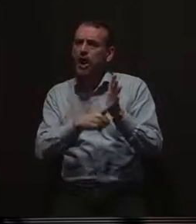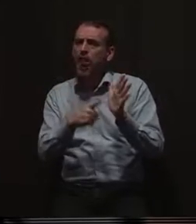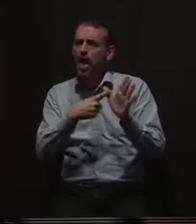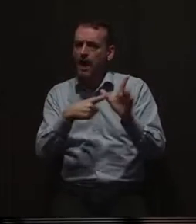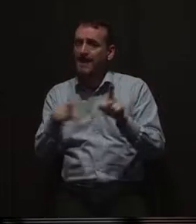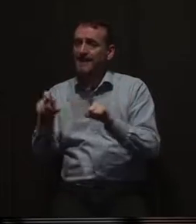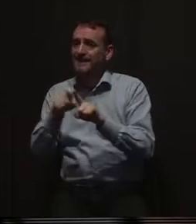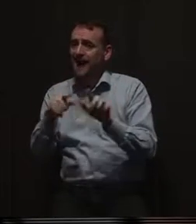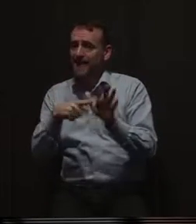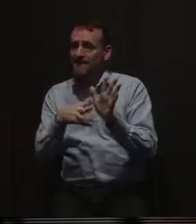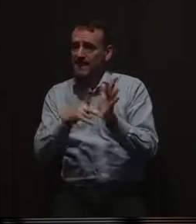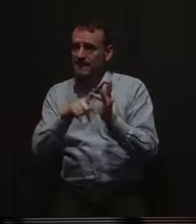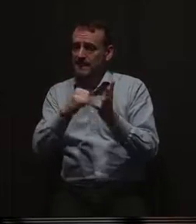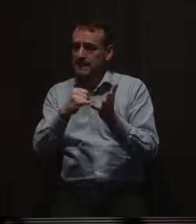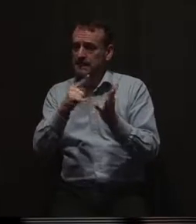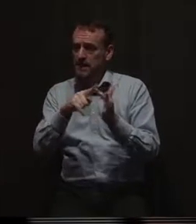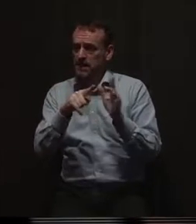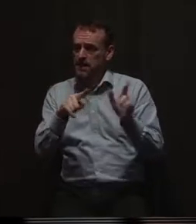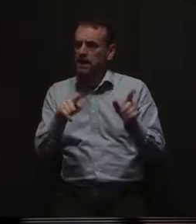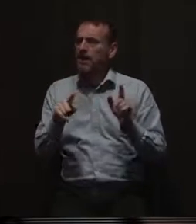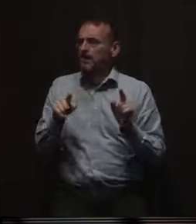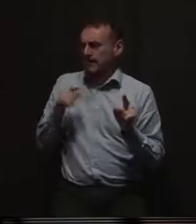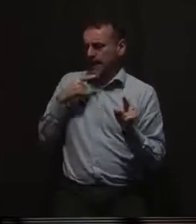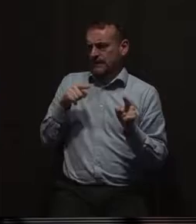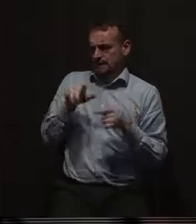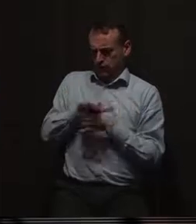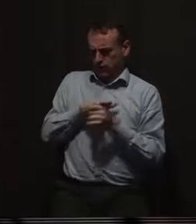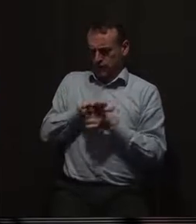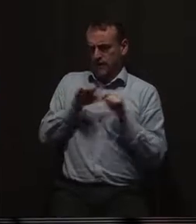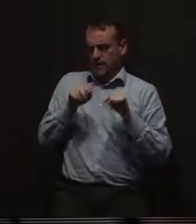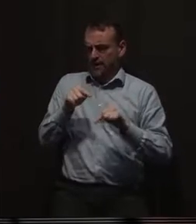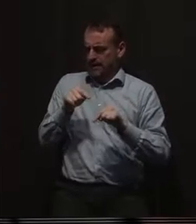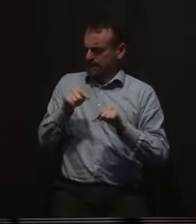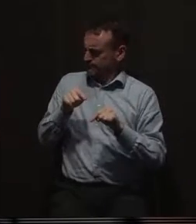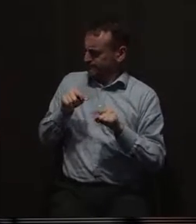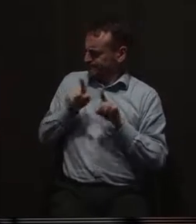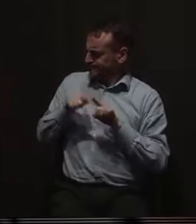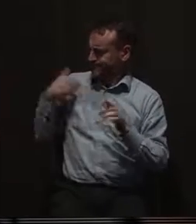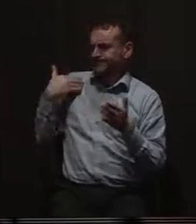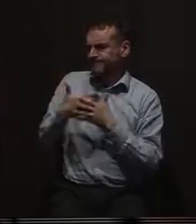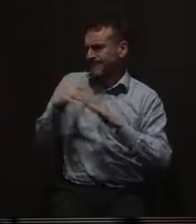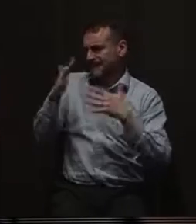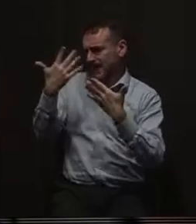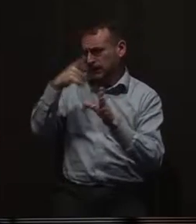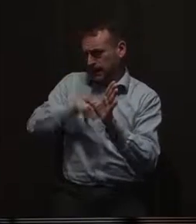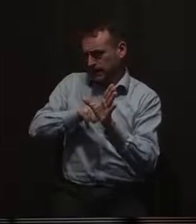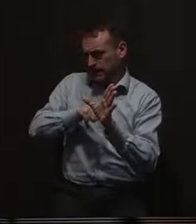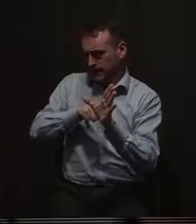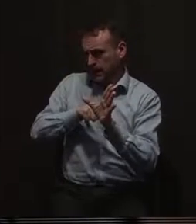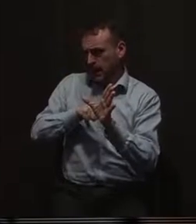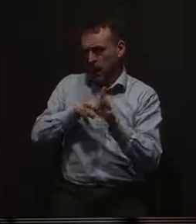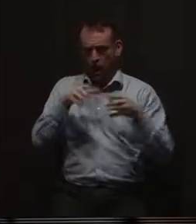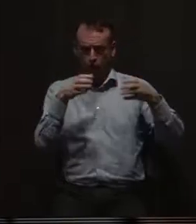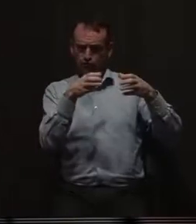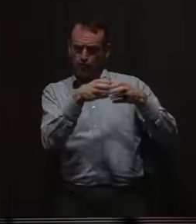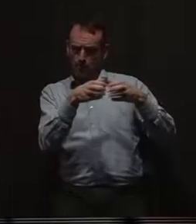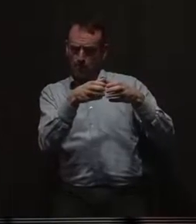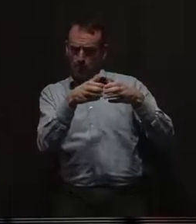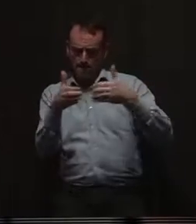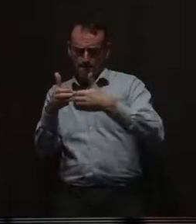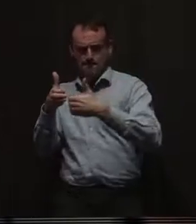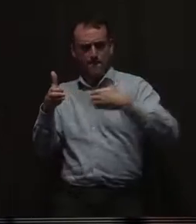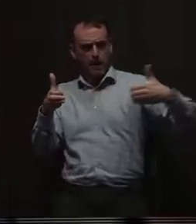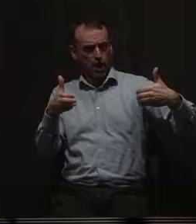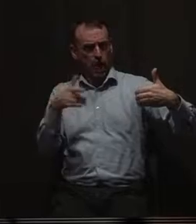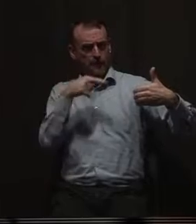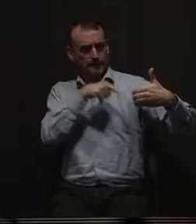a situation where I feel kind of for the past decade or so, what we might call marginalized groups, a lot of them